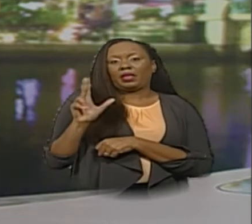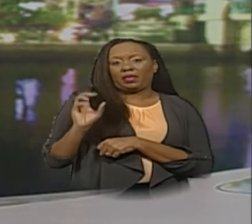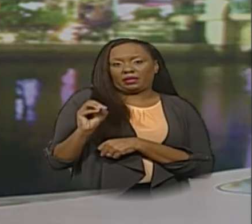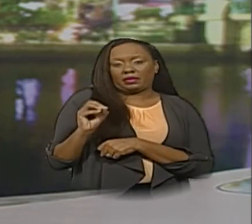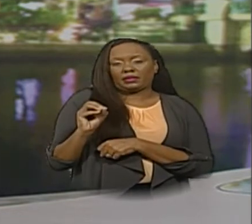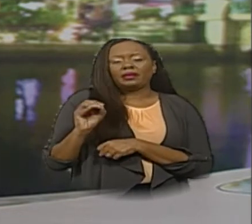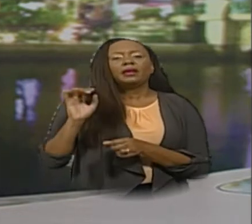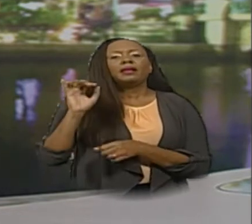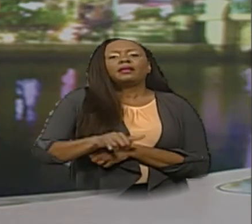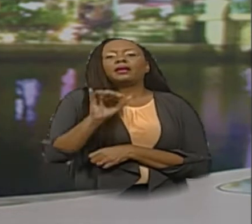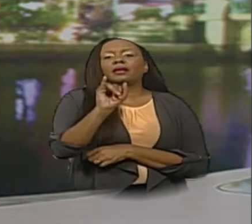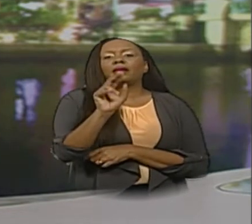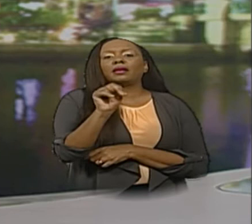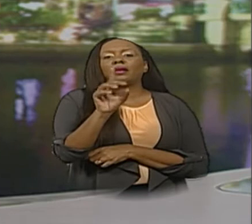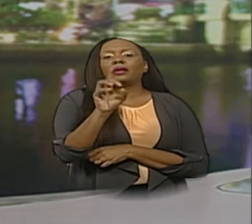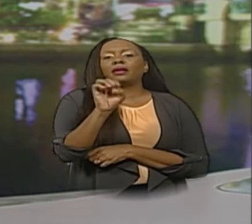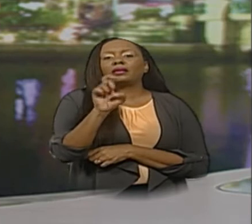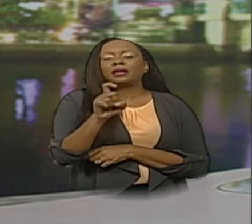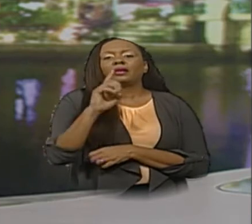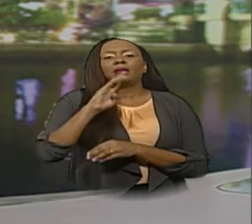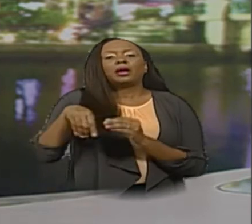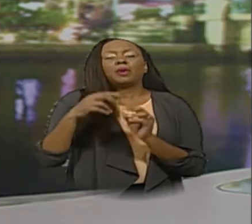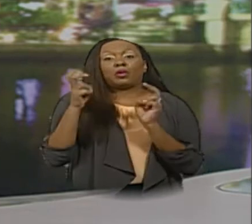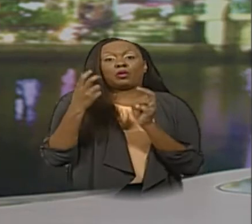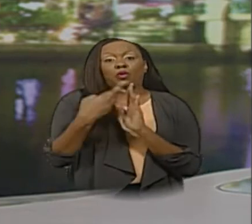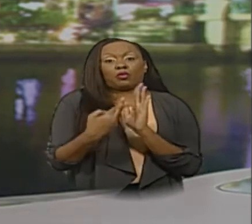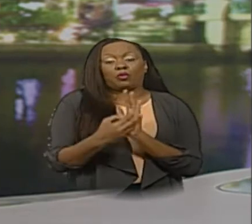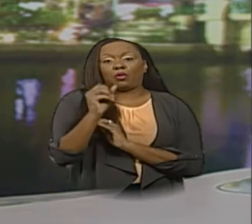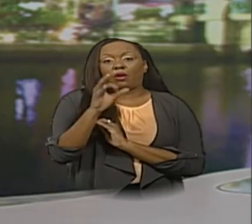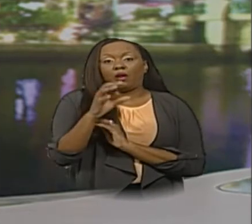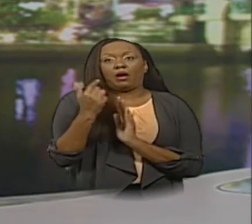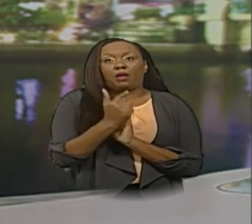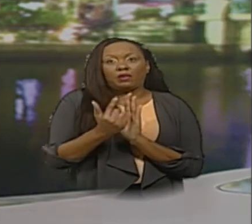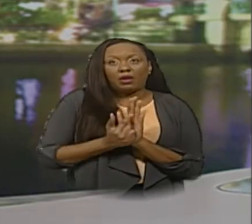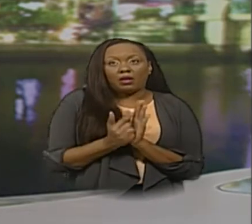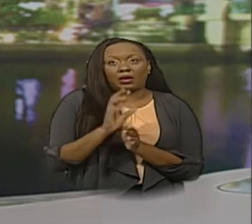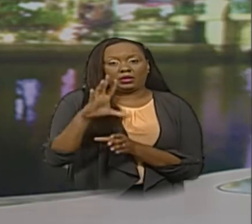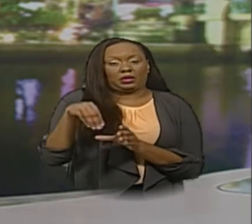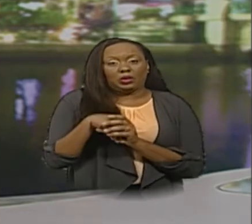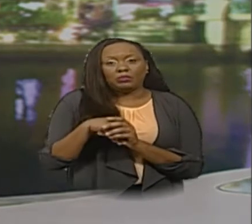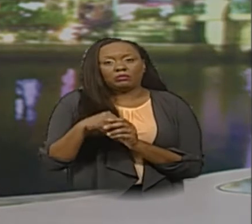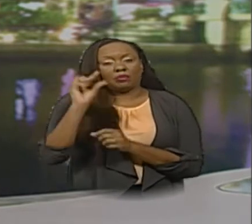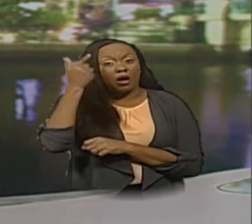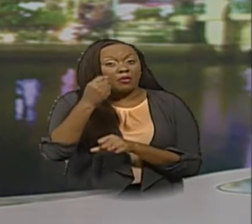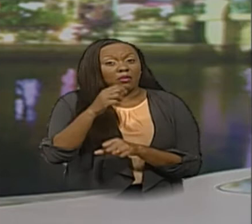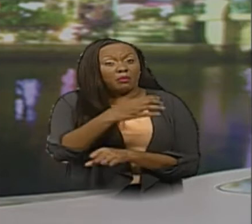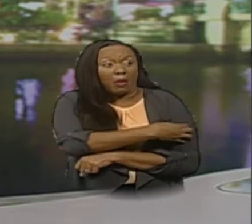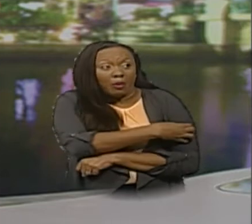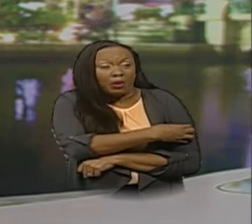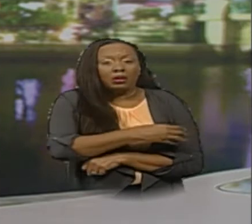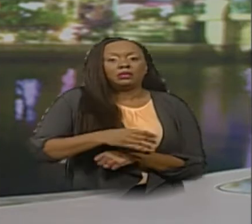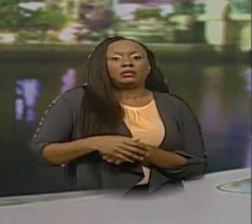index measures countries' rule of law performance across 8 factors. These are constraints on government powers, absence